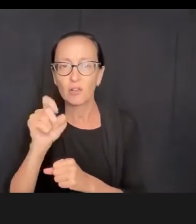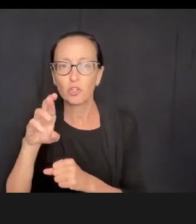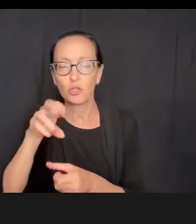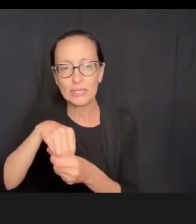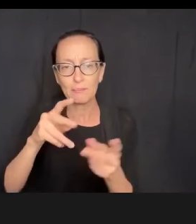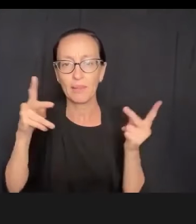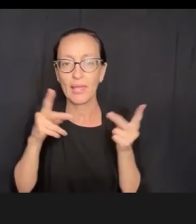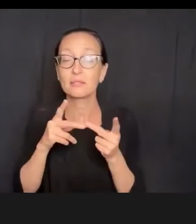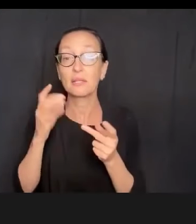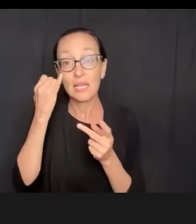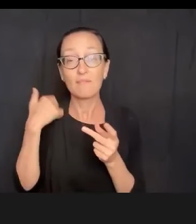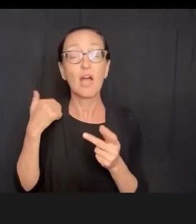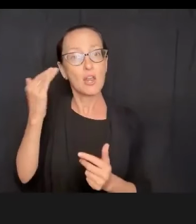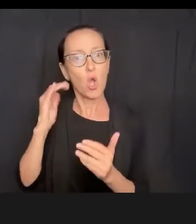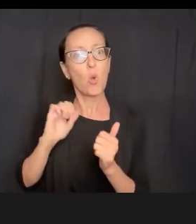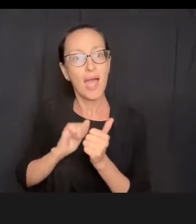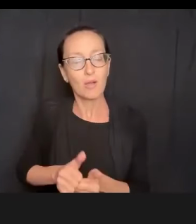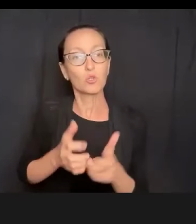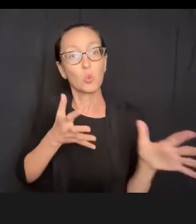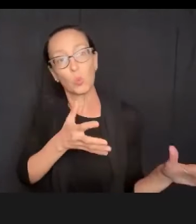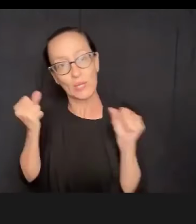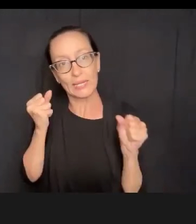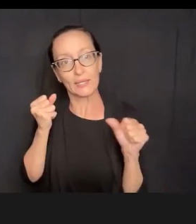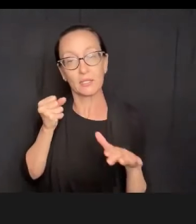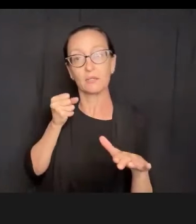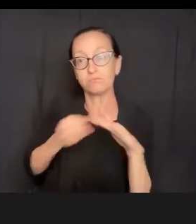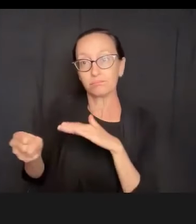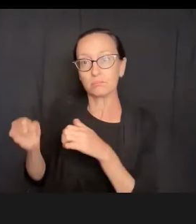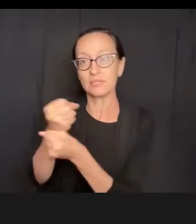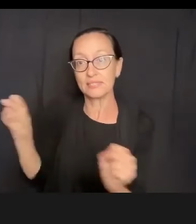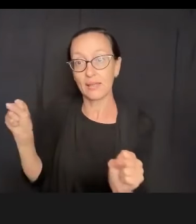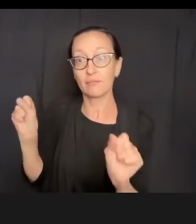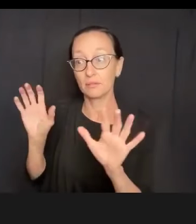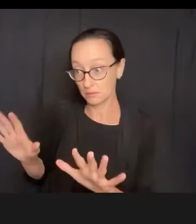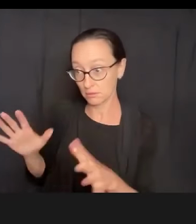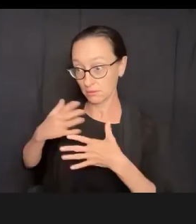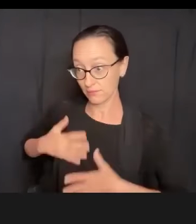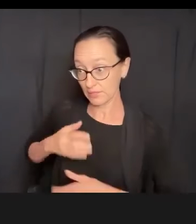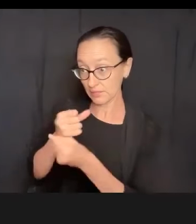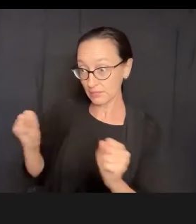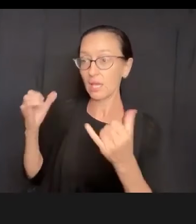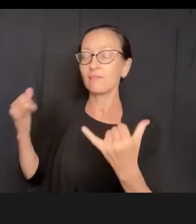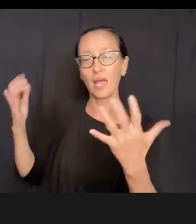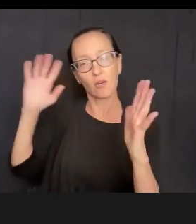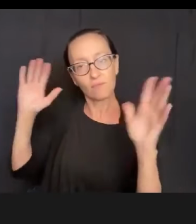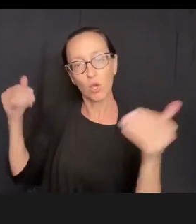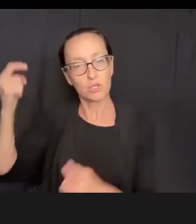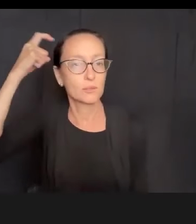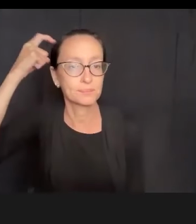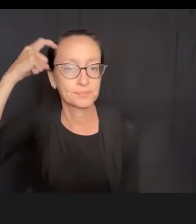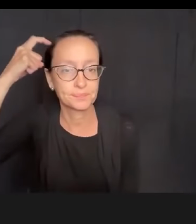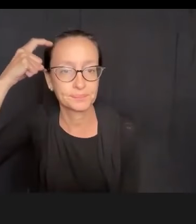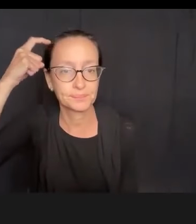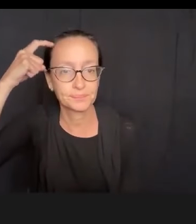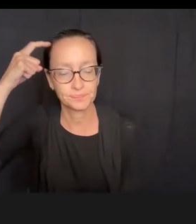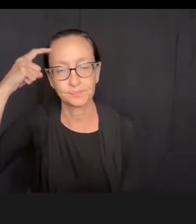people quickly to a safe location and they're physically safe, then we can start working on that psychological safety piece. We always